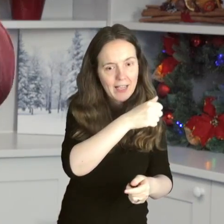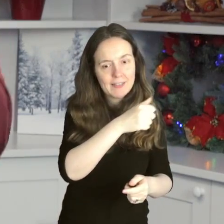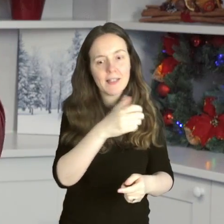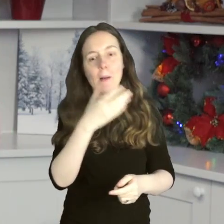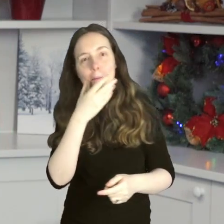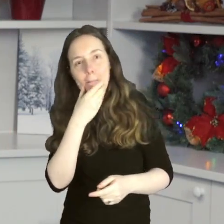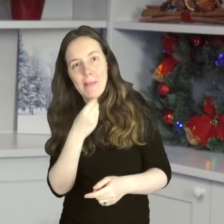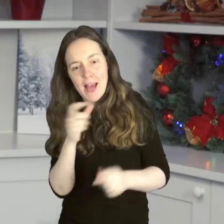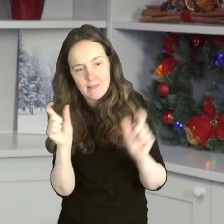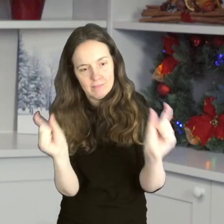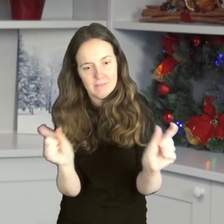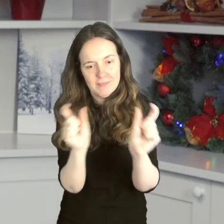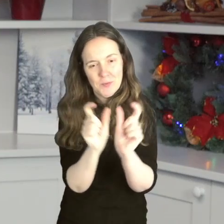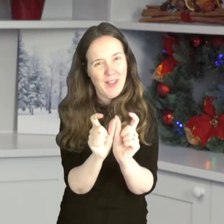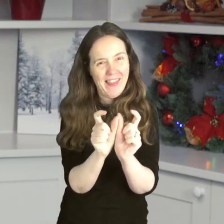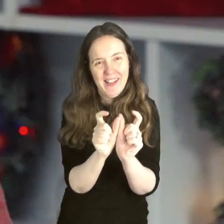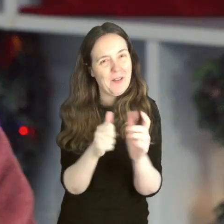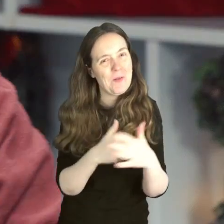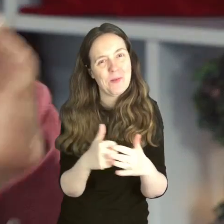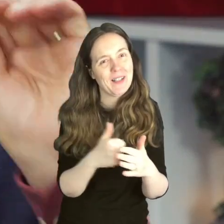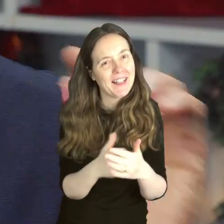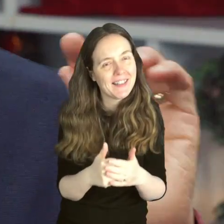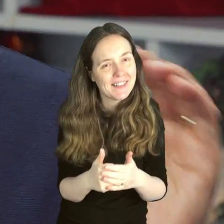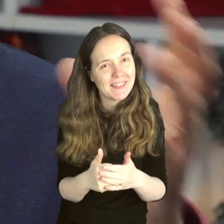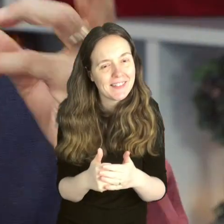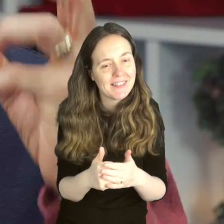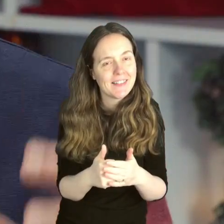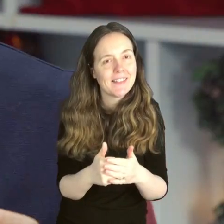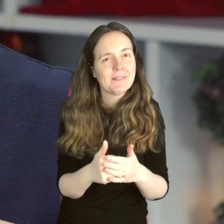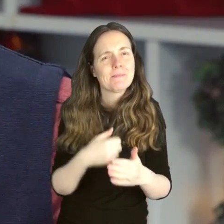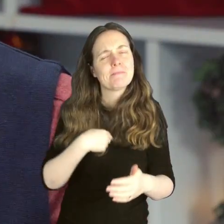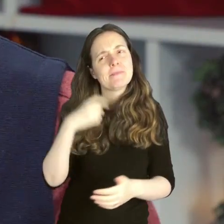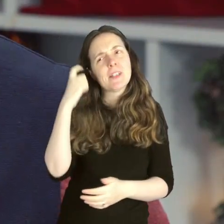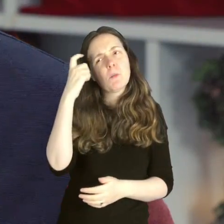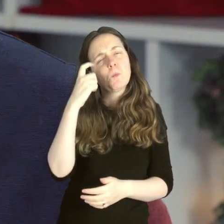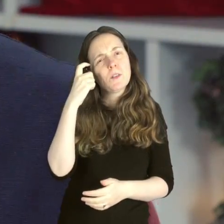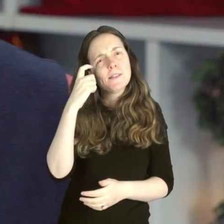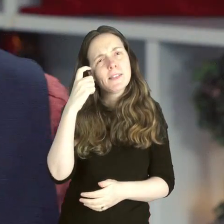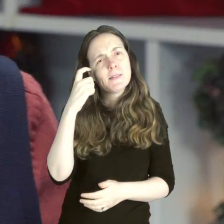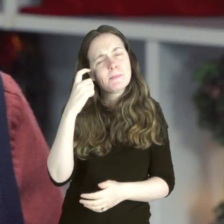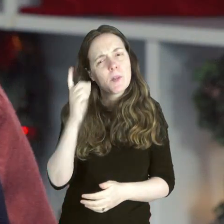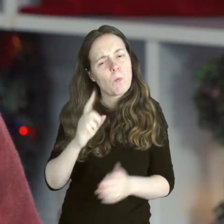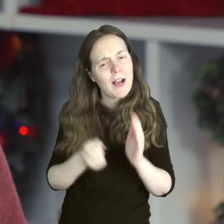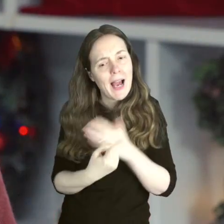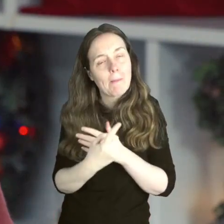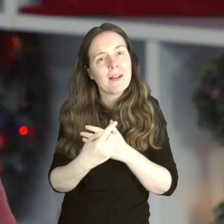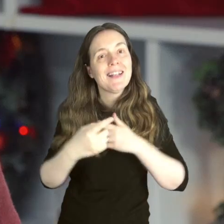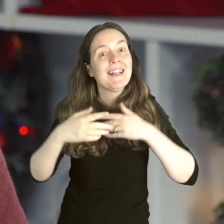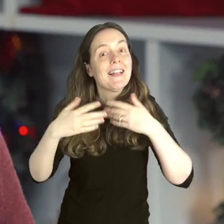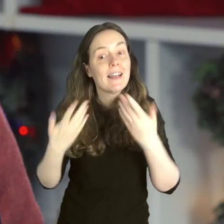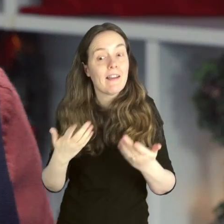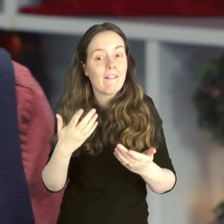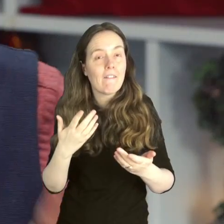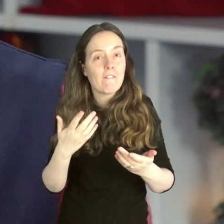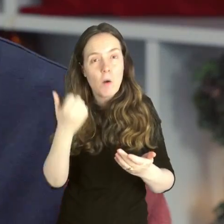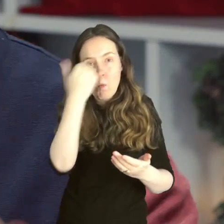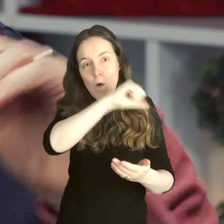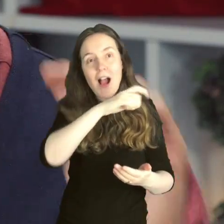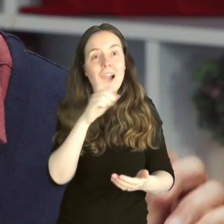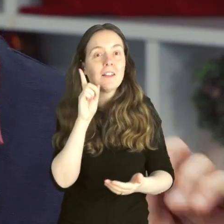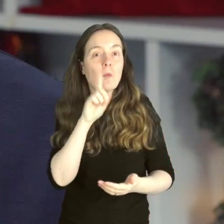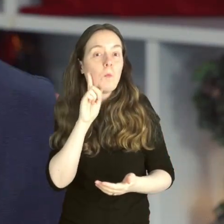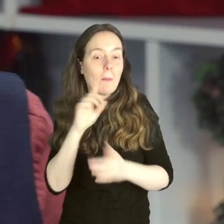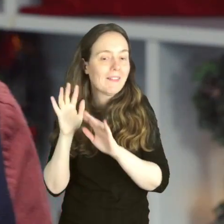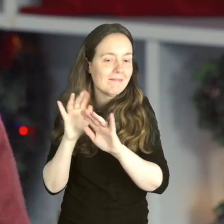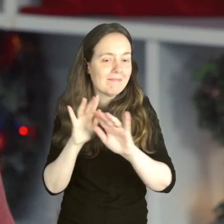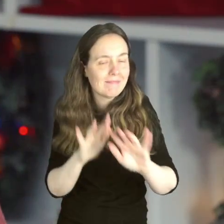don't always go together. I wonder what would have happened if they were wise women. Well, I think if